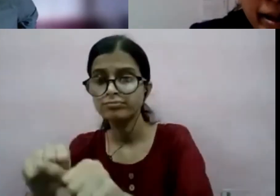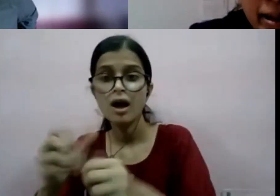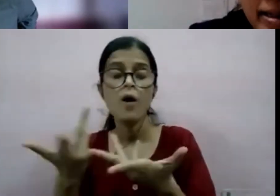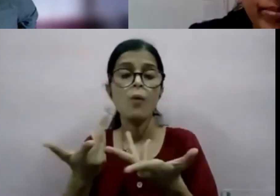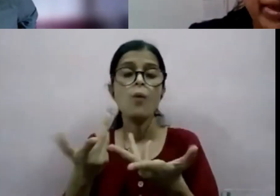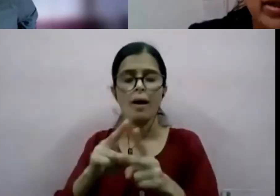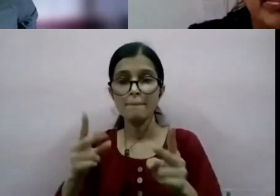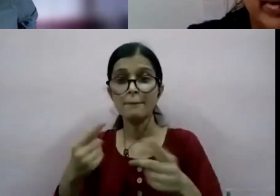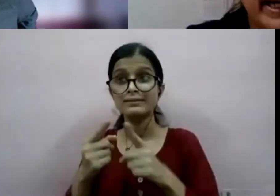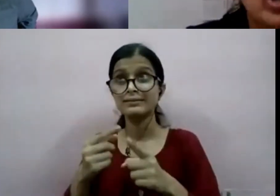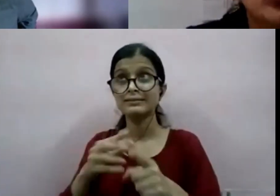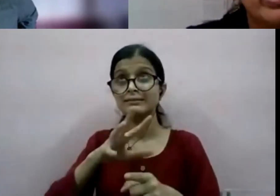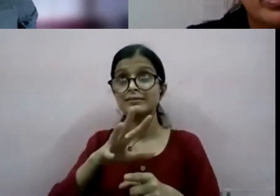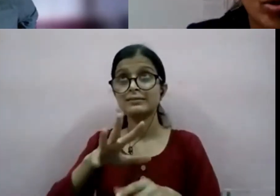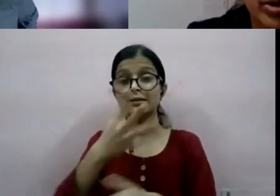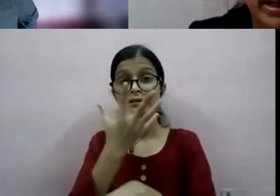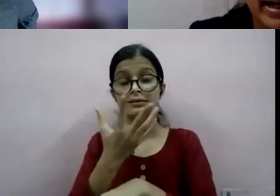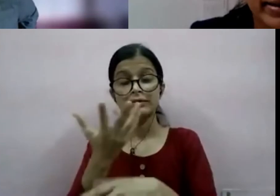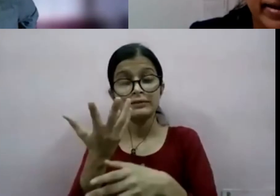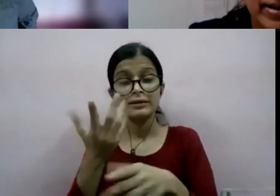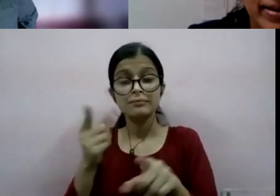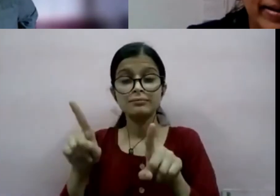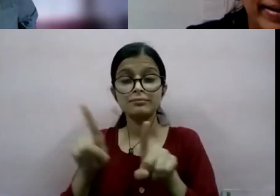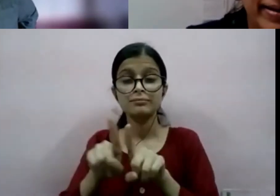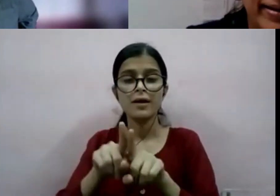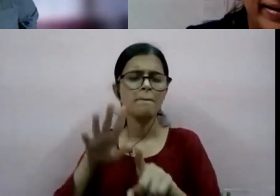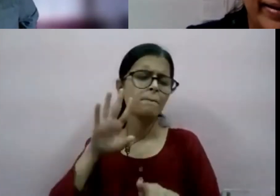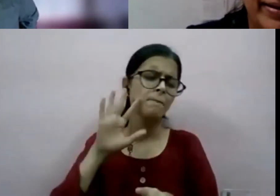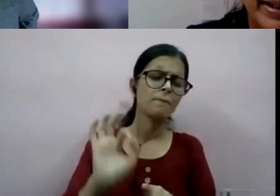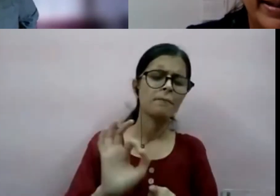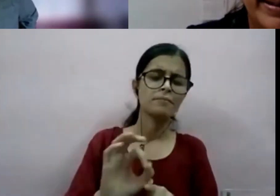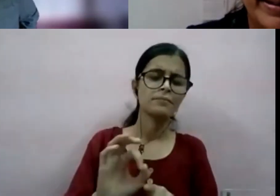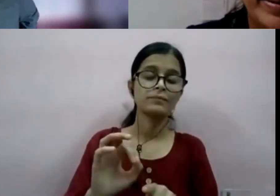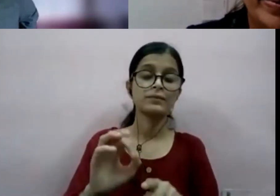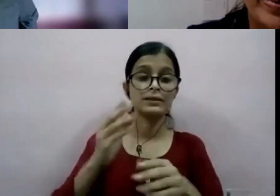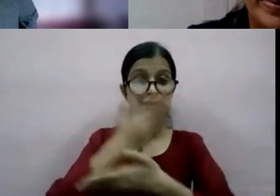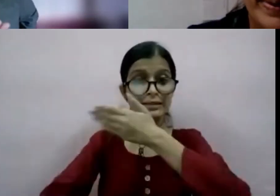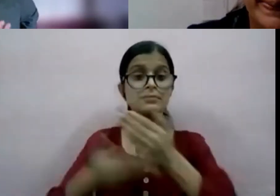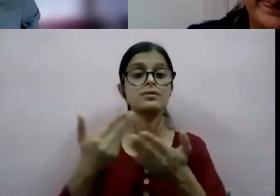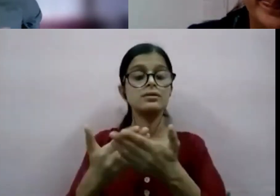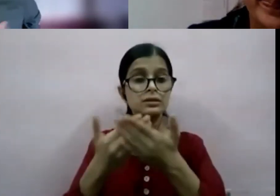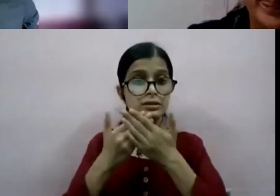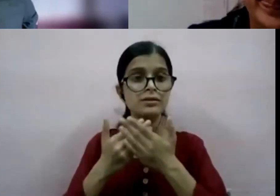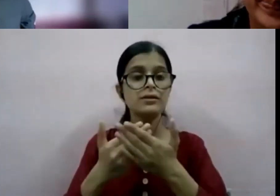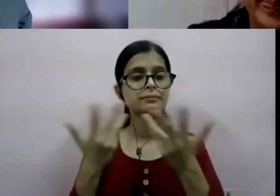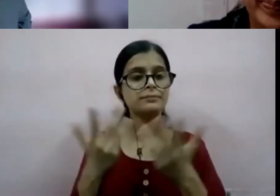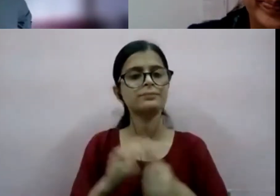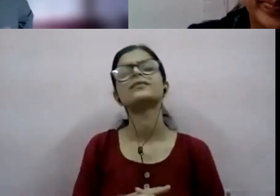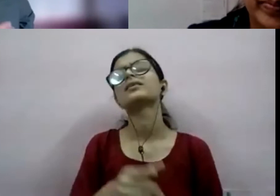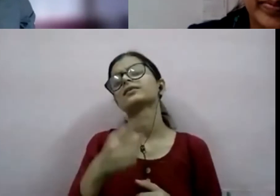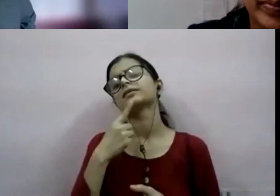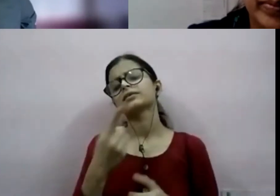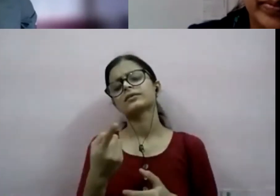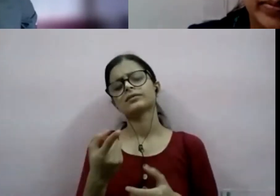critical realism be combined with discourse analysis? Well, I think that obviously if you become too fixated on